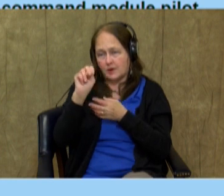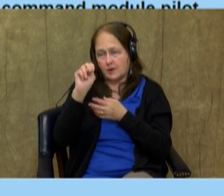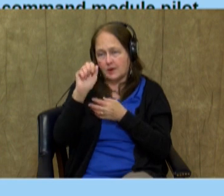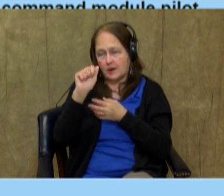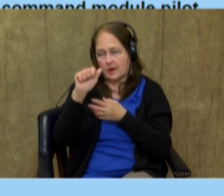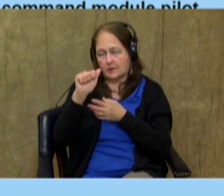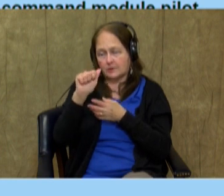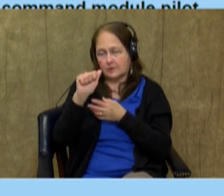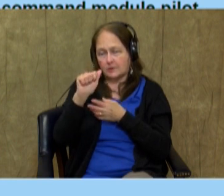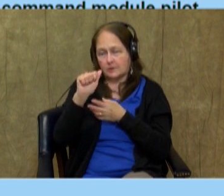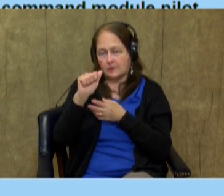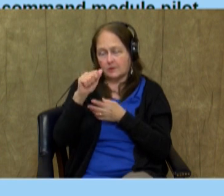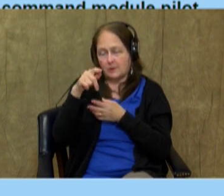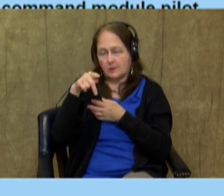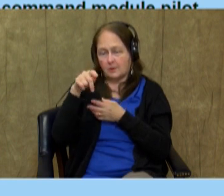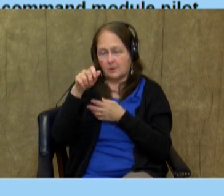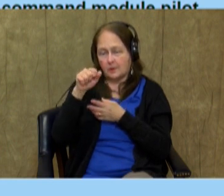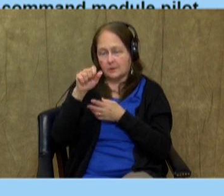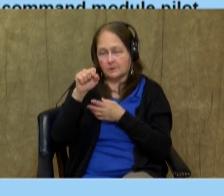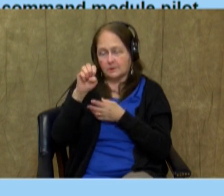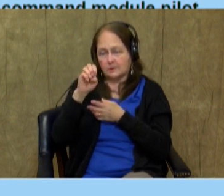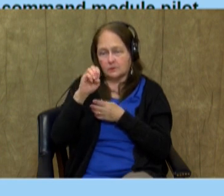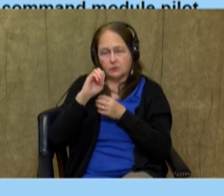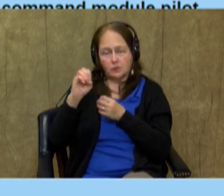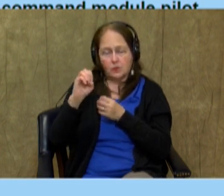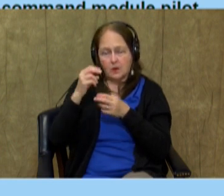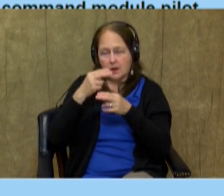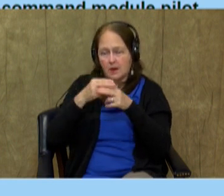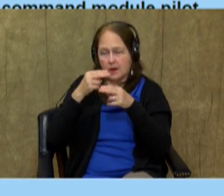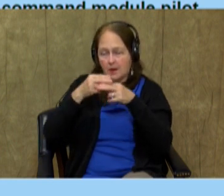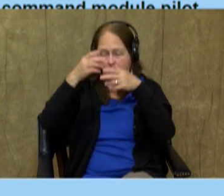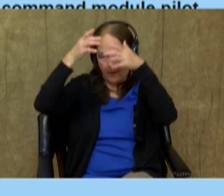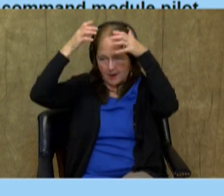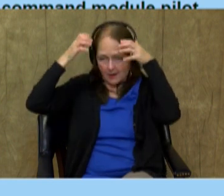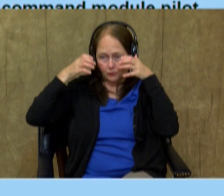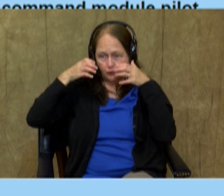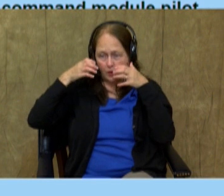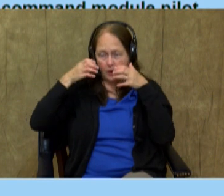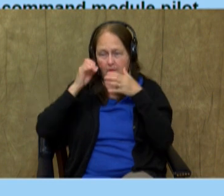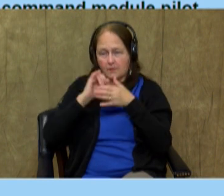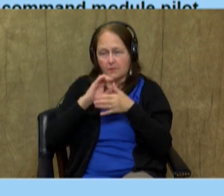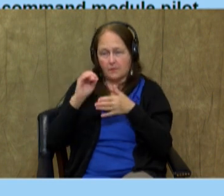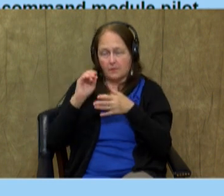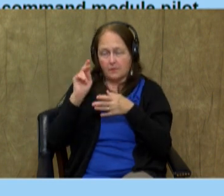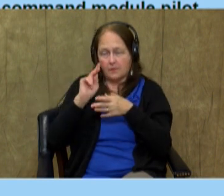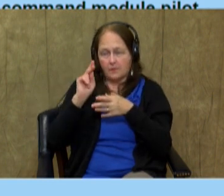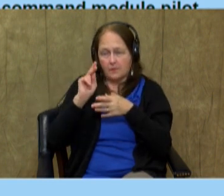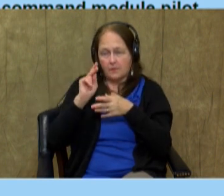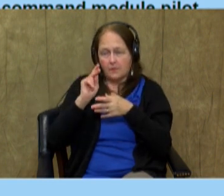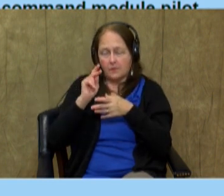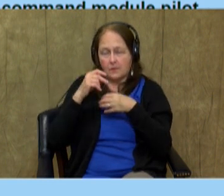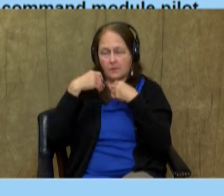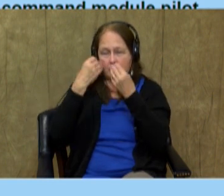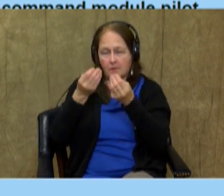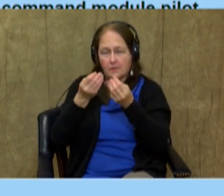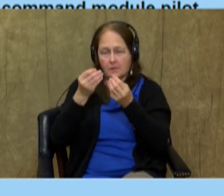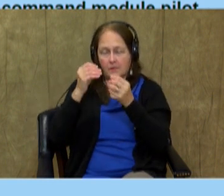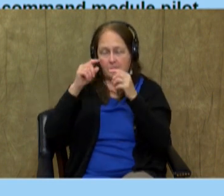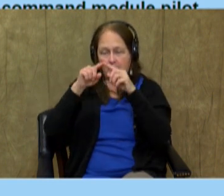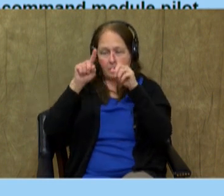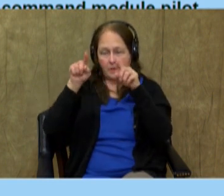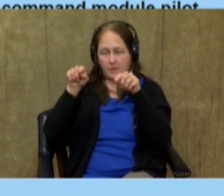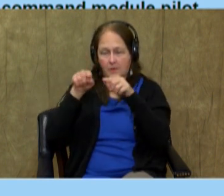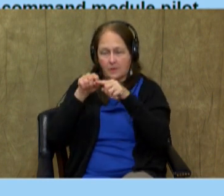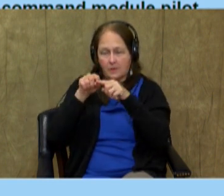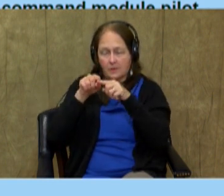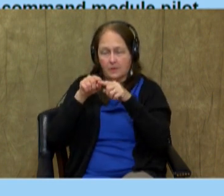patches that doesn't include the astronauts' names. The first time that these astronauts submitted this patch, it was